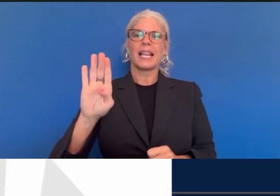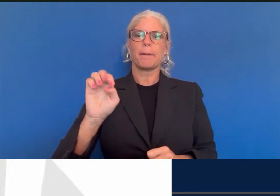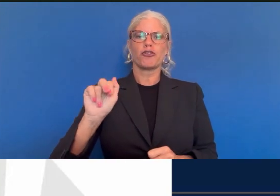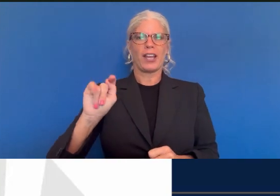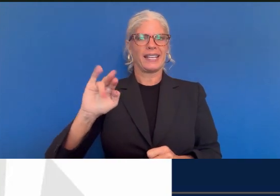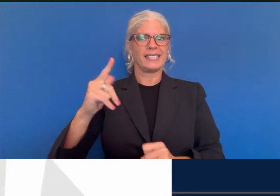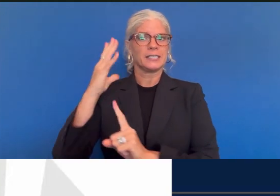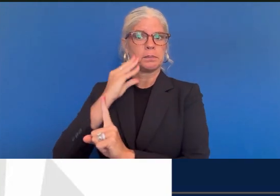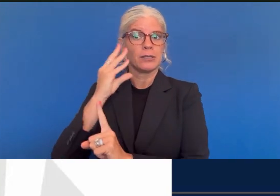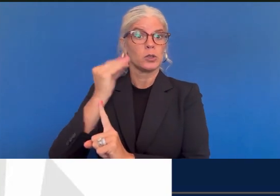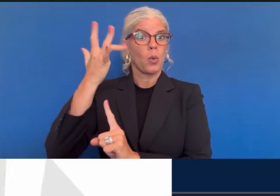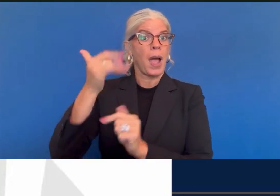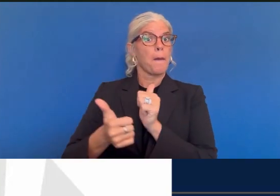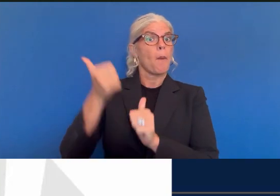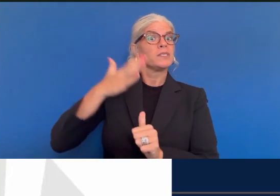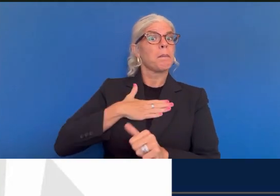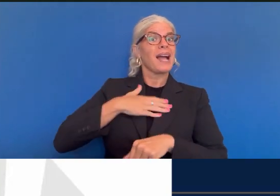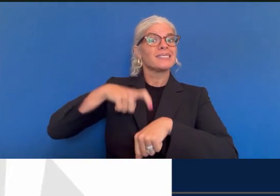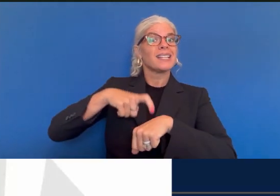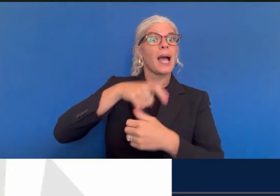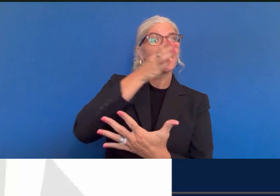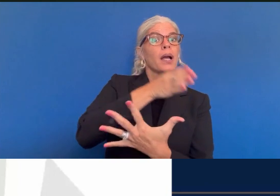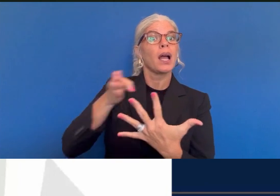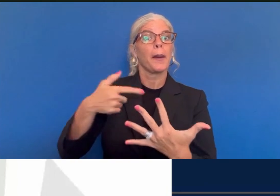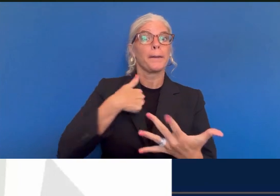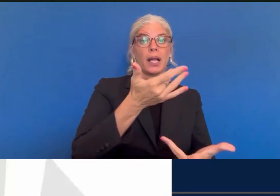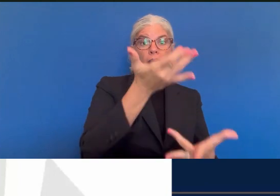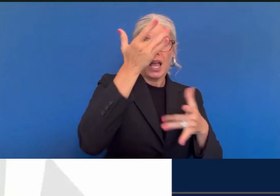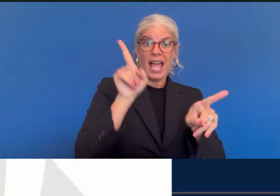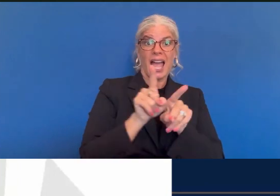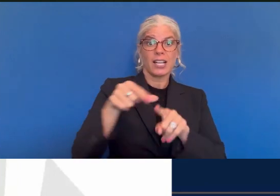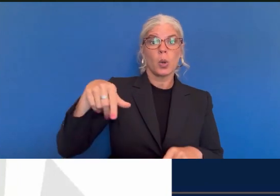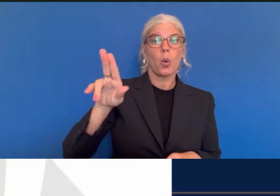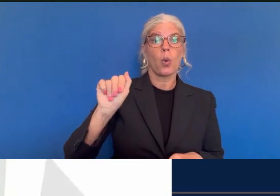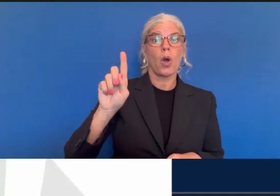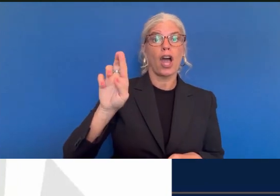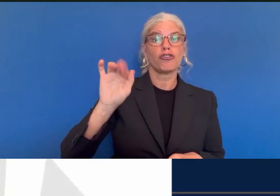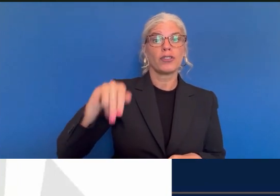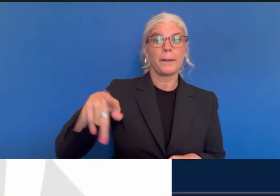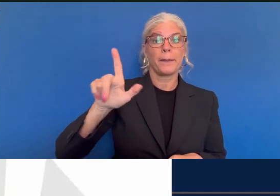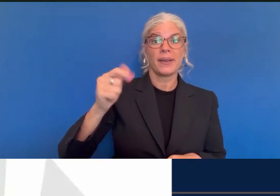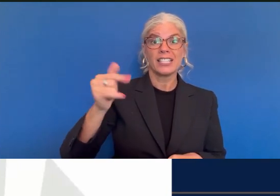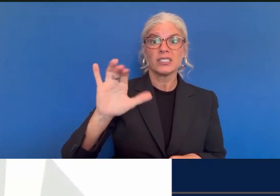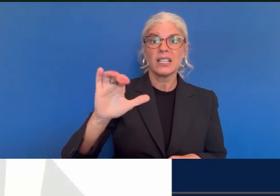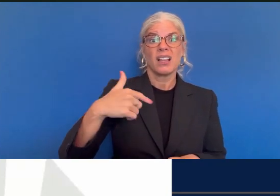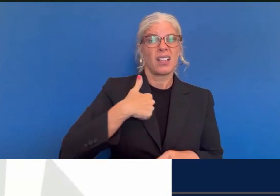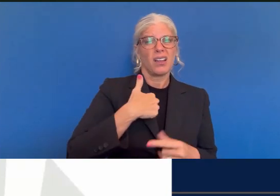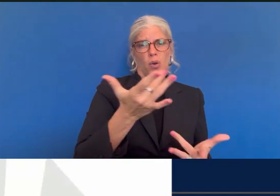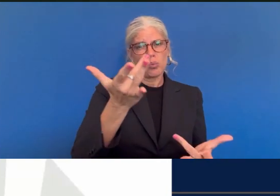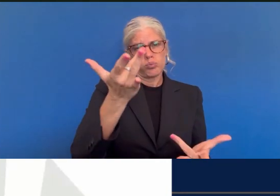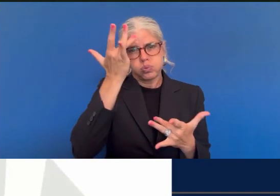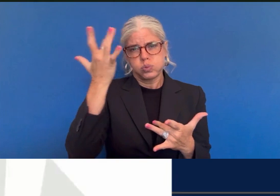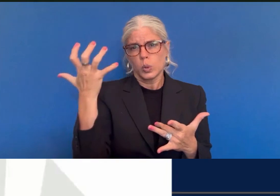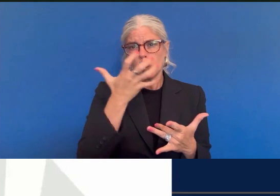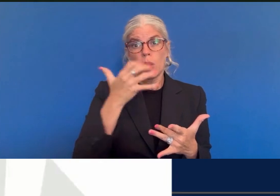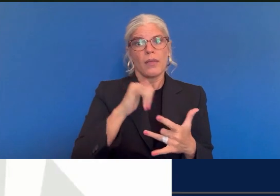that I didn't know what was going on. And other people had to make decisions, and doctors and everyone